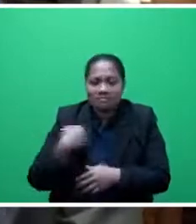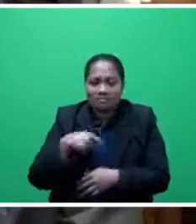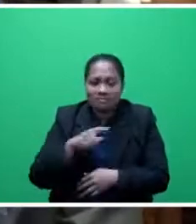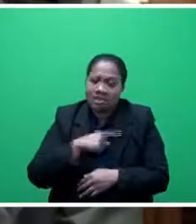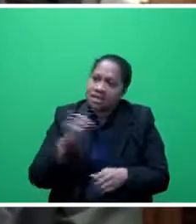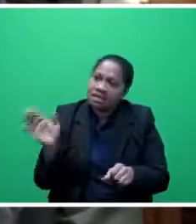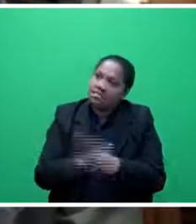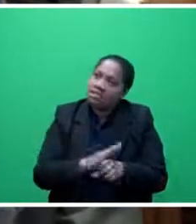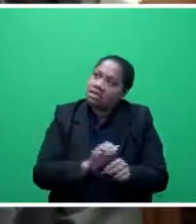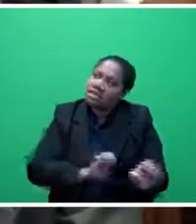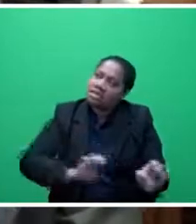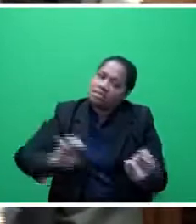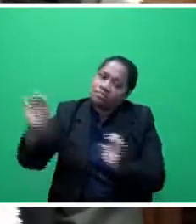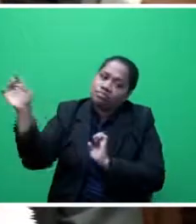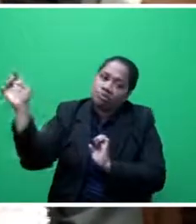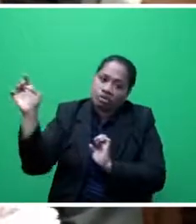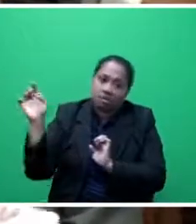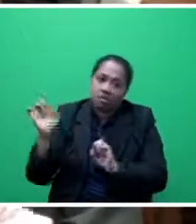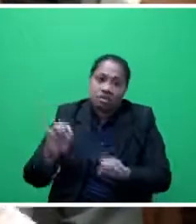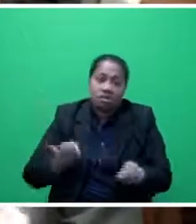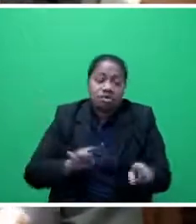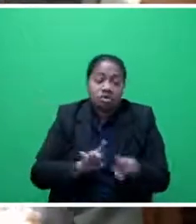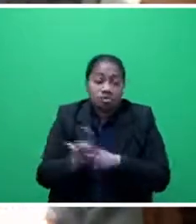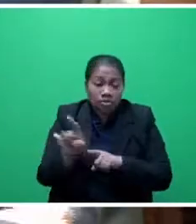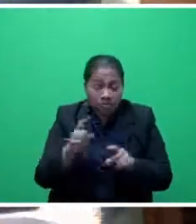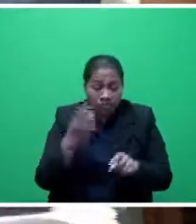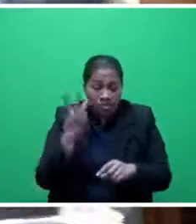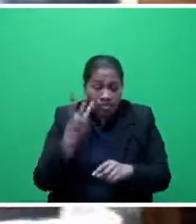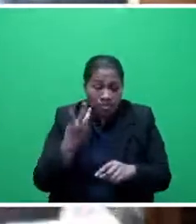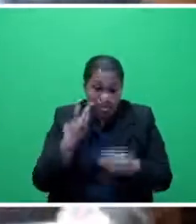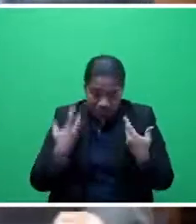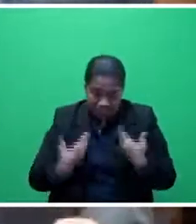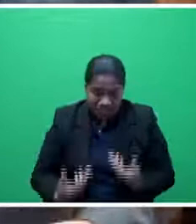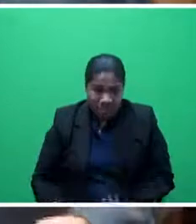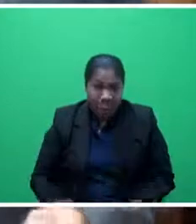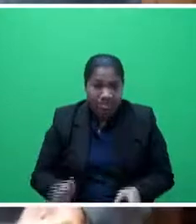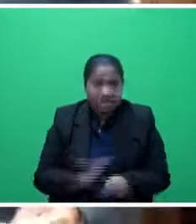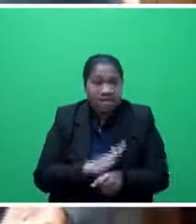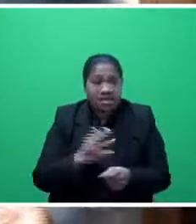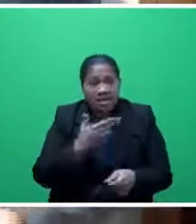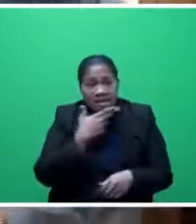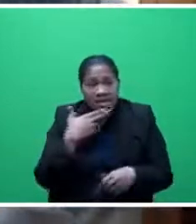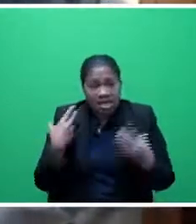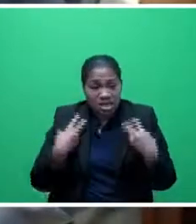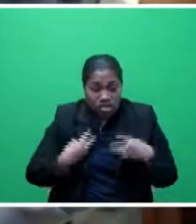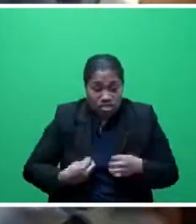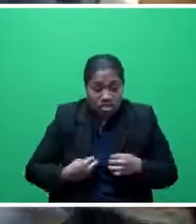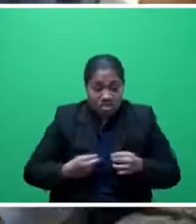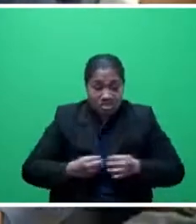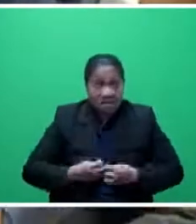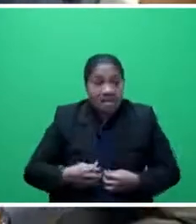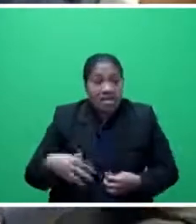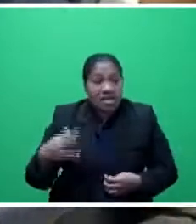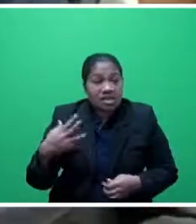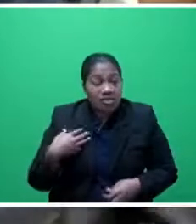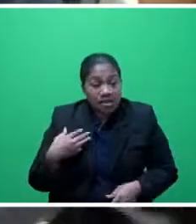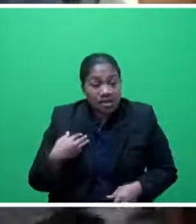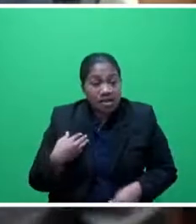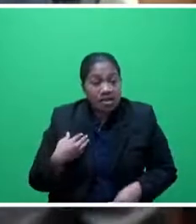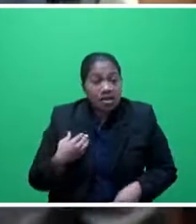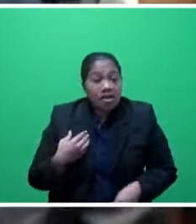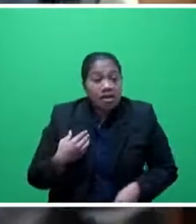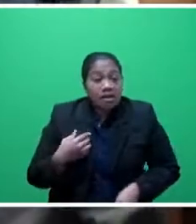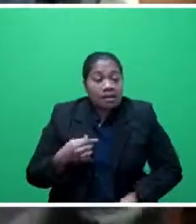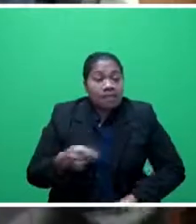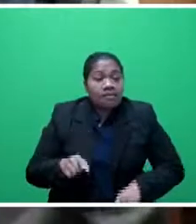are ready-made actually are all imported. So the nice jackets that the honourable members on the other side wear, the female members, most of the